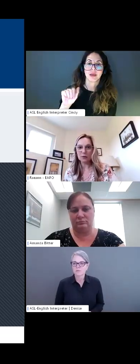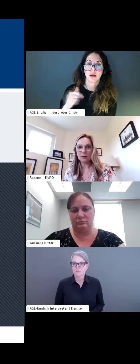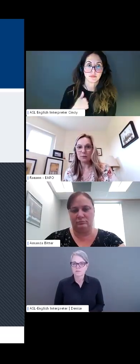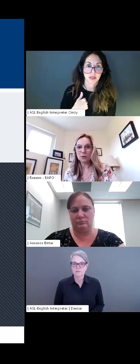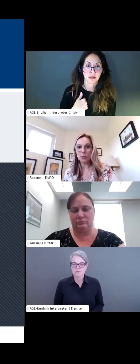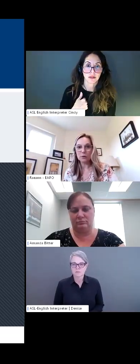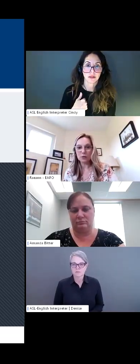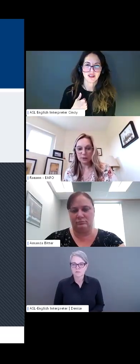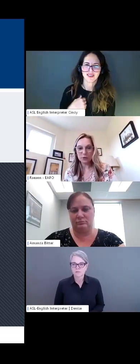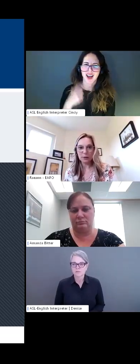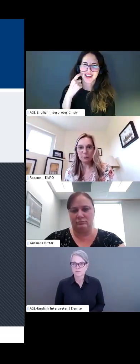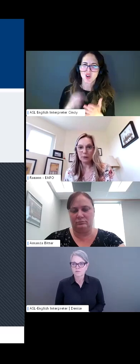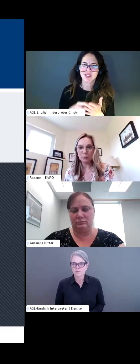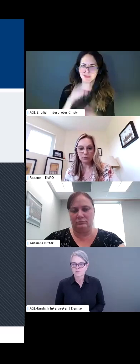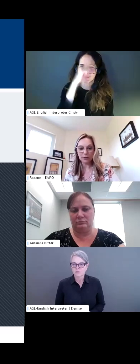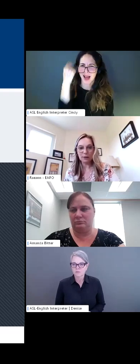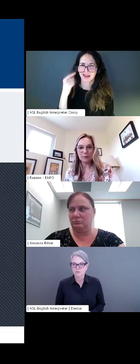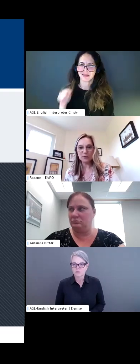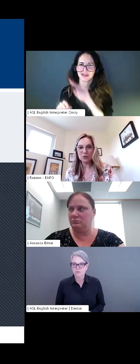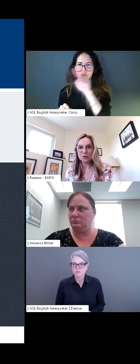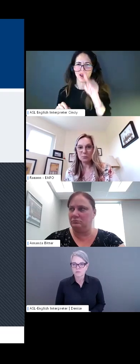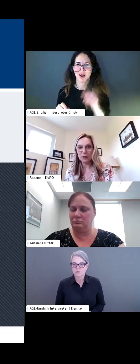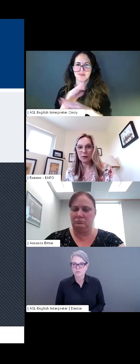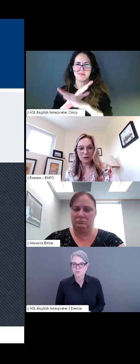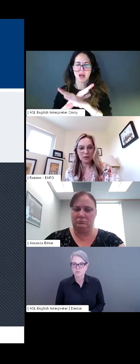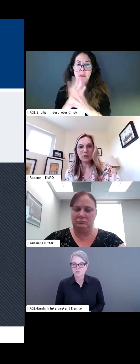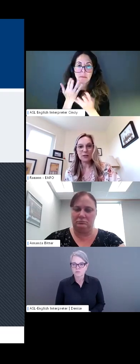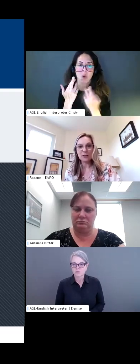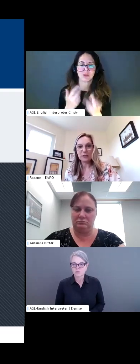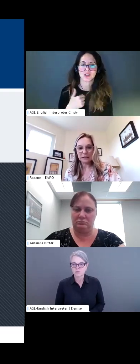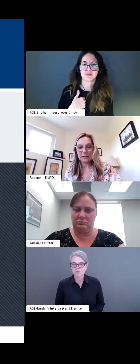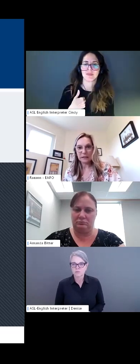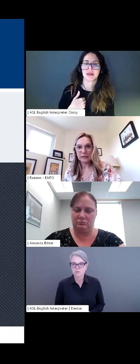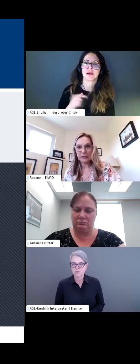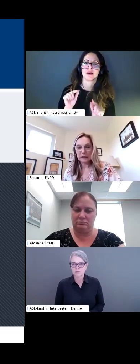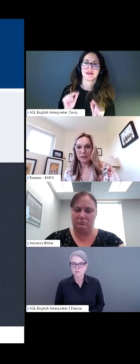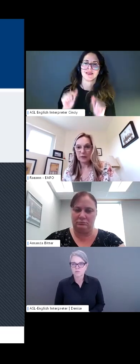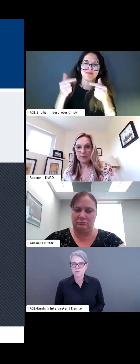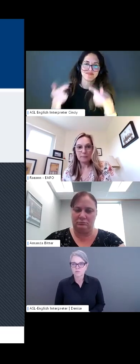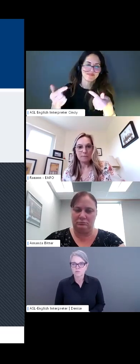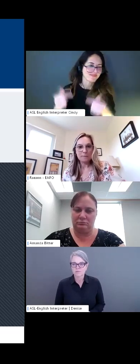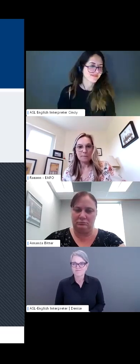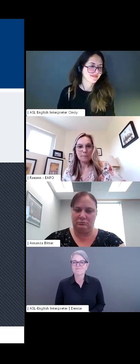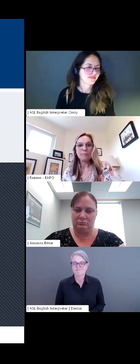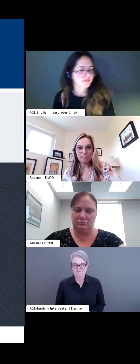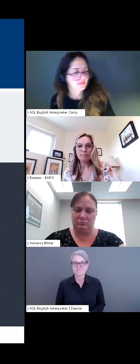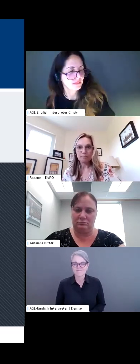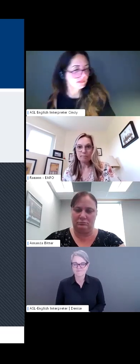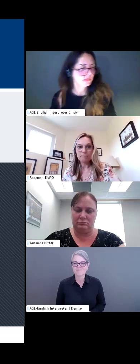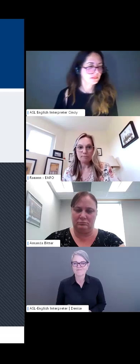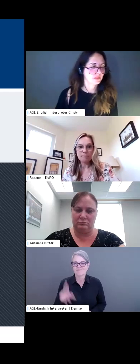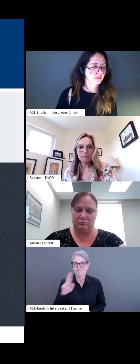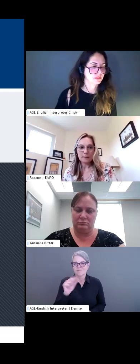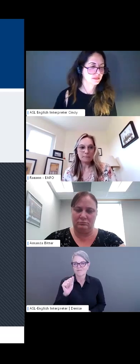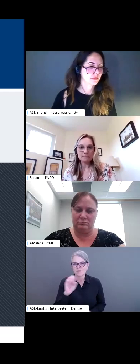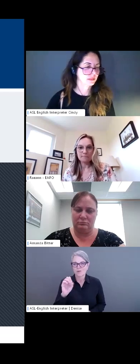seeing squares on my screen. Hopefully it's just I'm seeing them as well, Rayanne. I'm seeing one right now on the right-hand side of the screen.